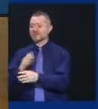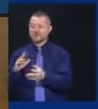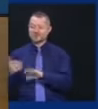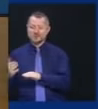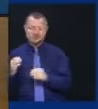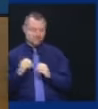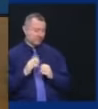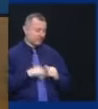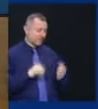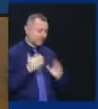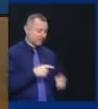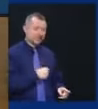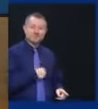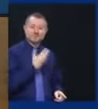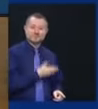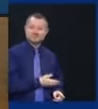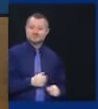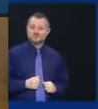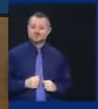Hispanics as white people.